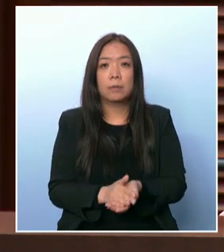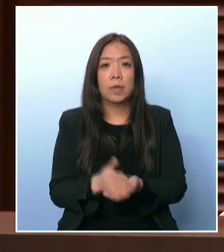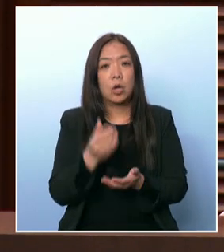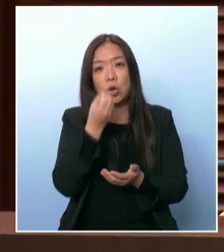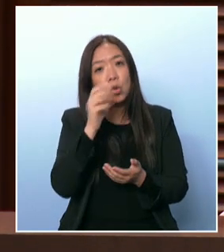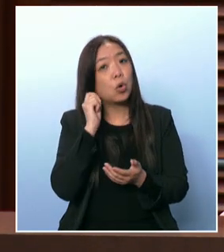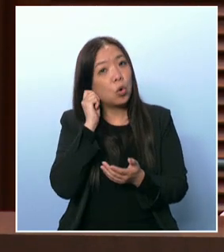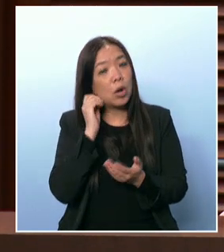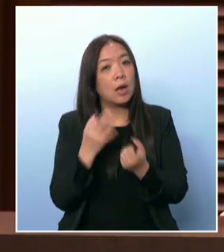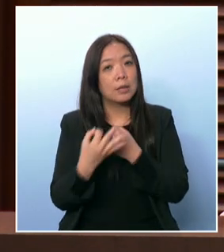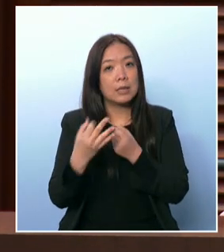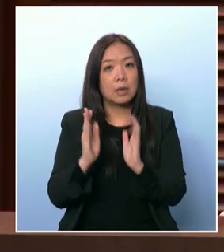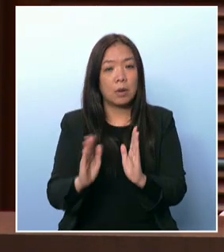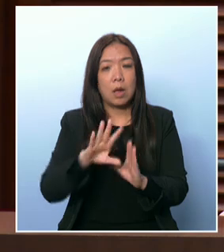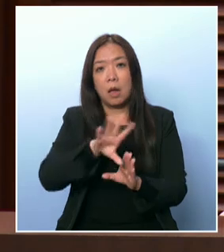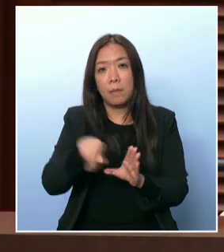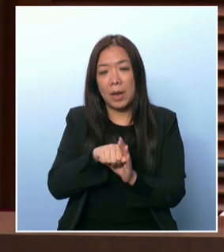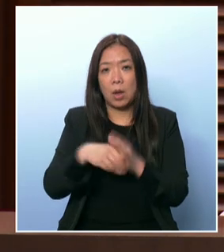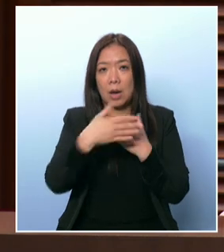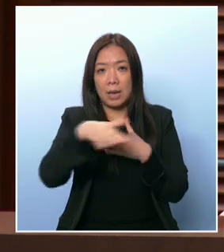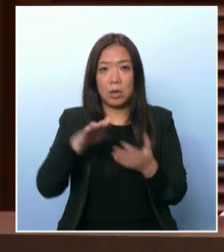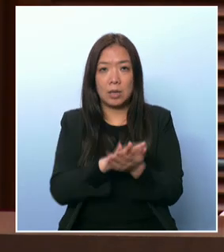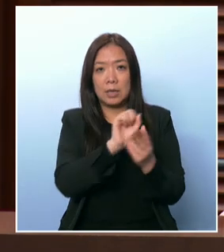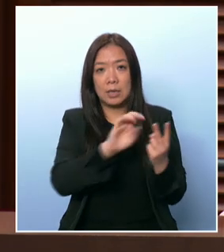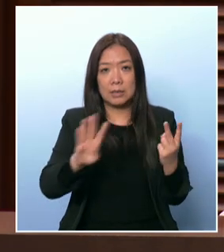2008 who have already completed their studies in Hong Kong.